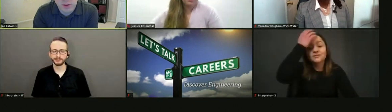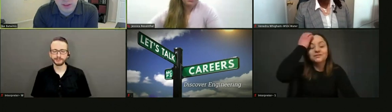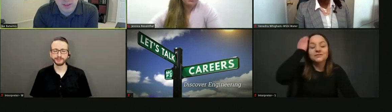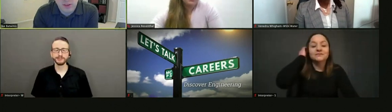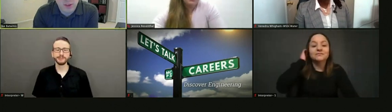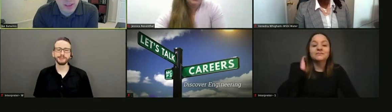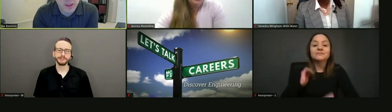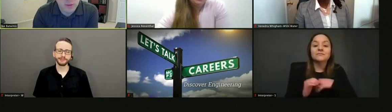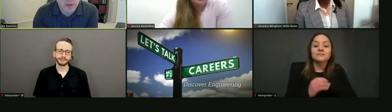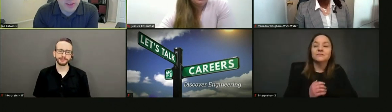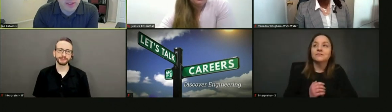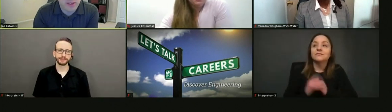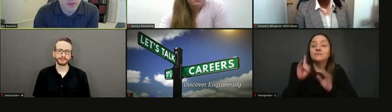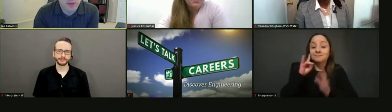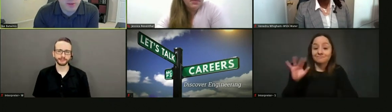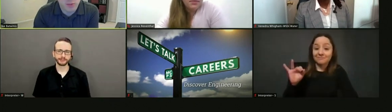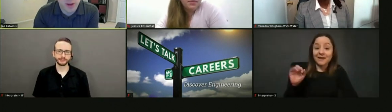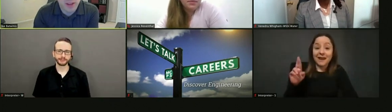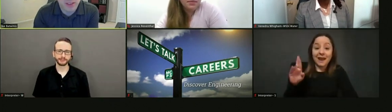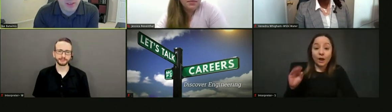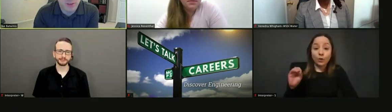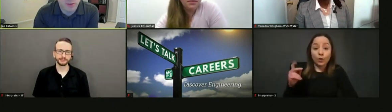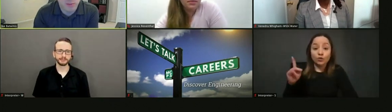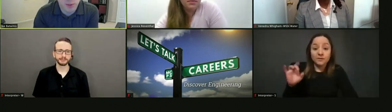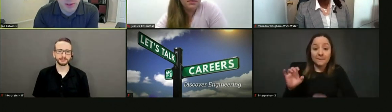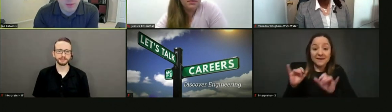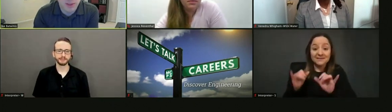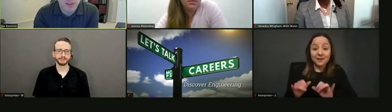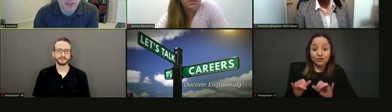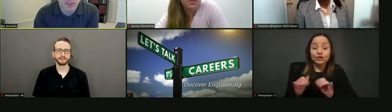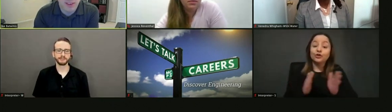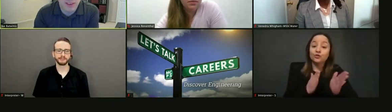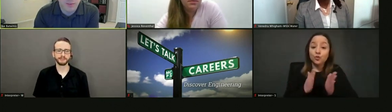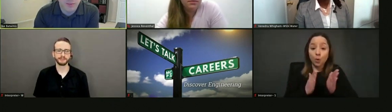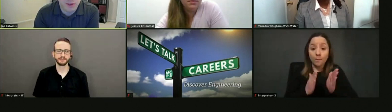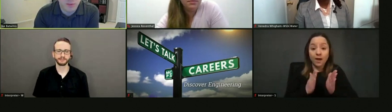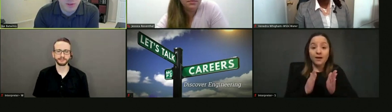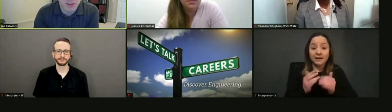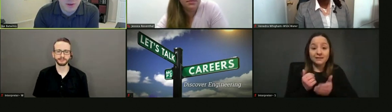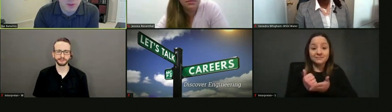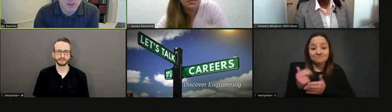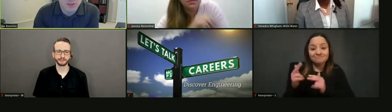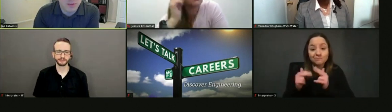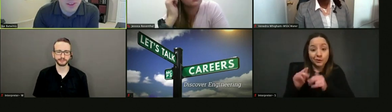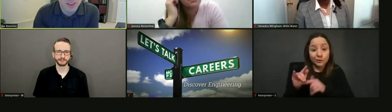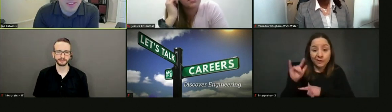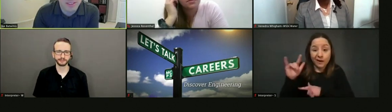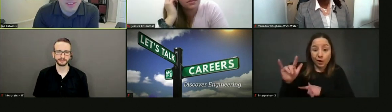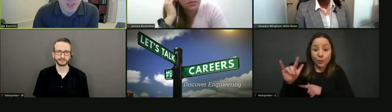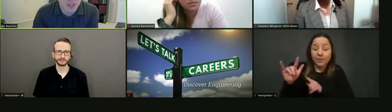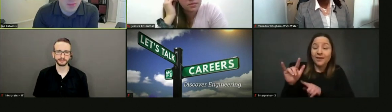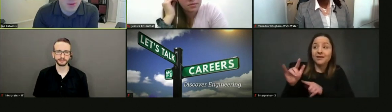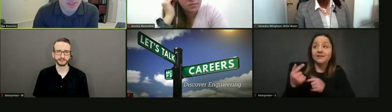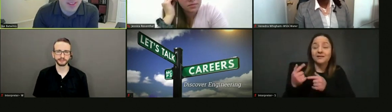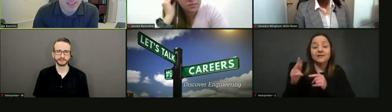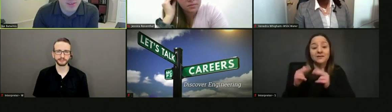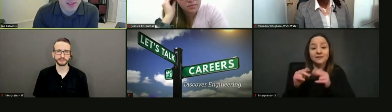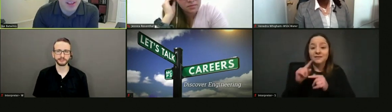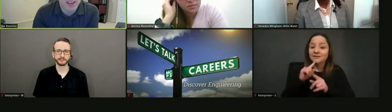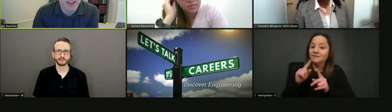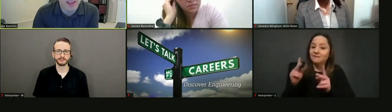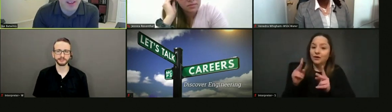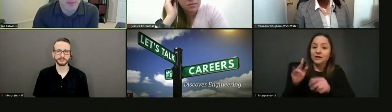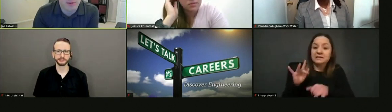So certainly in aerospace engineering, we use robotics to build airplanes. You know, building an airplane is very touch labor